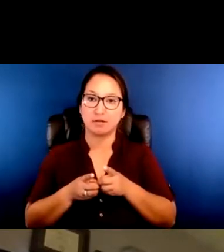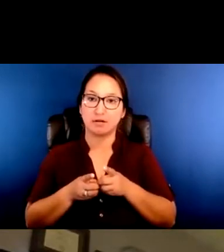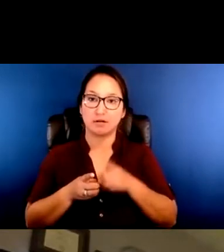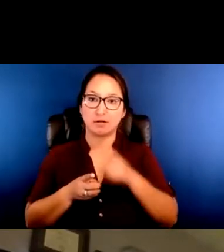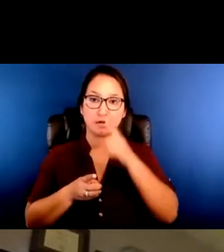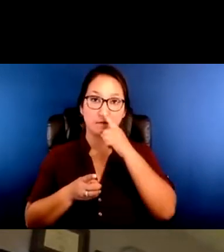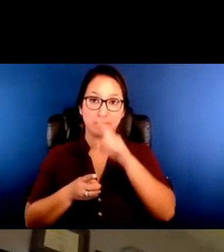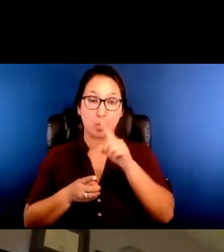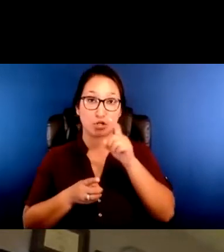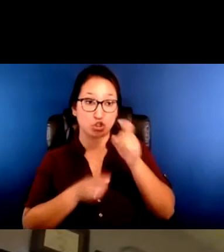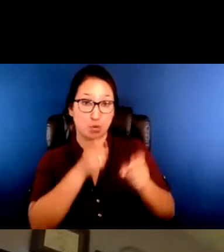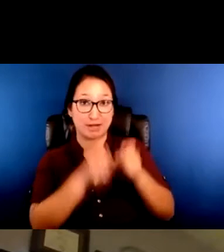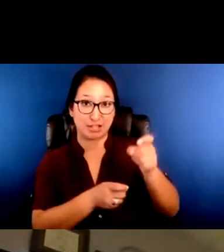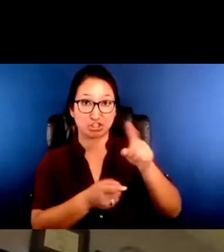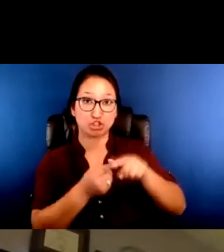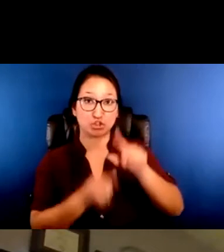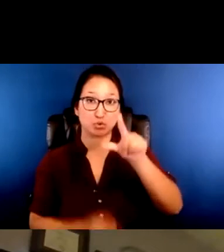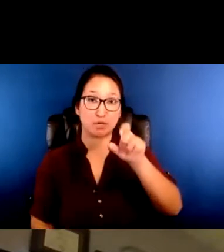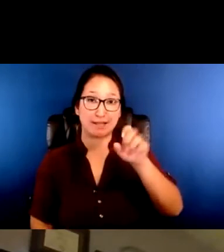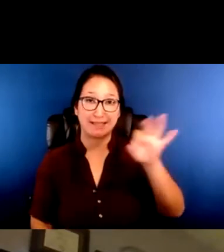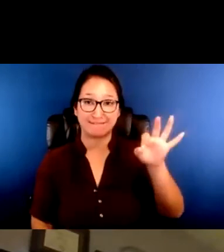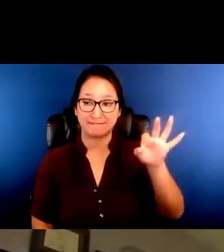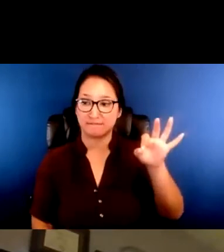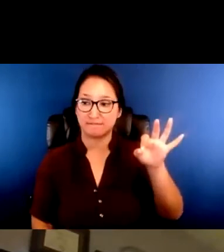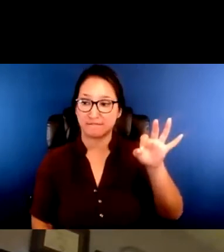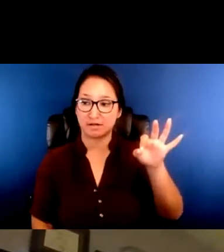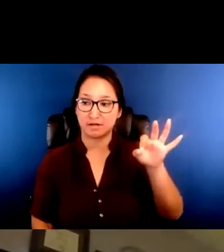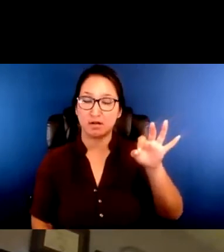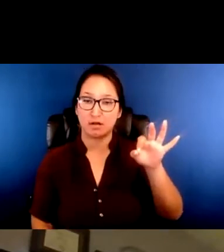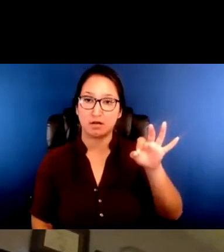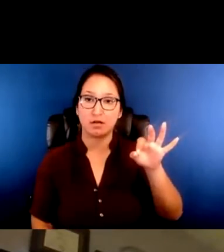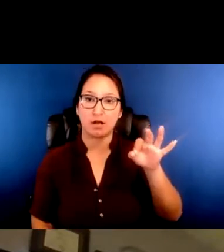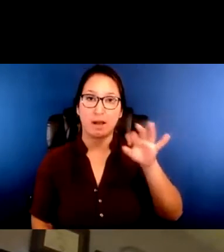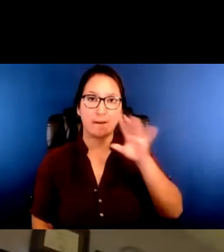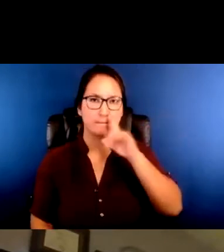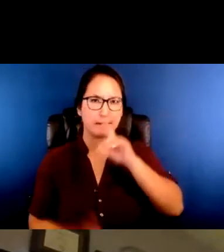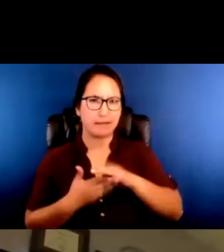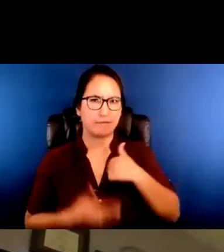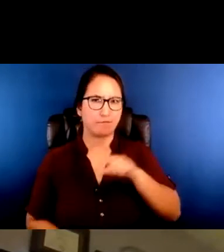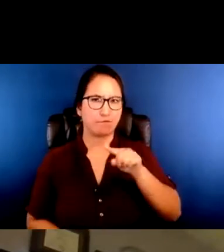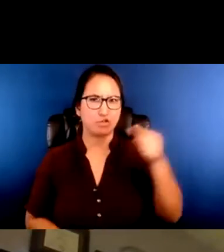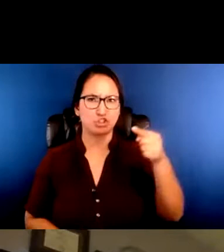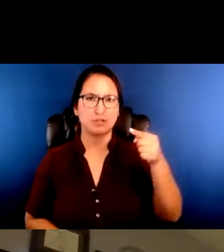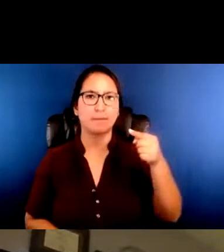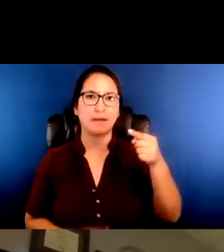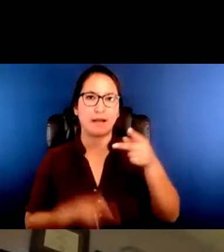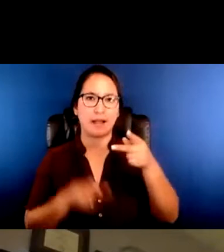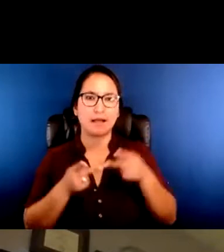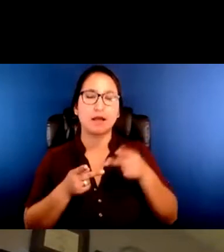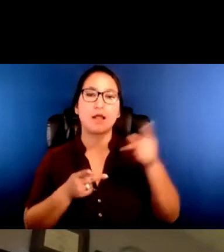LEAF. I believe that's what was first place, and we were awarded a $1,000